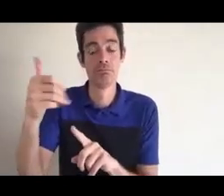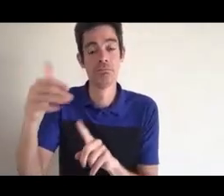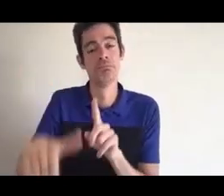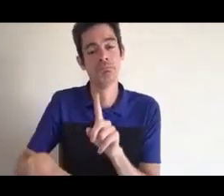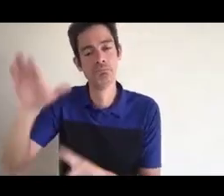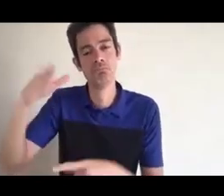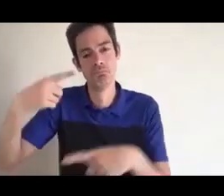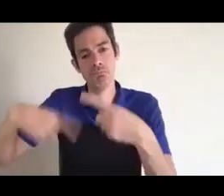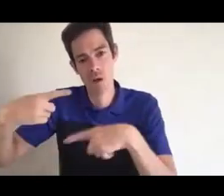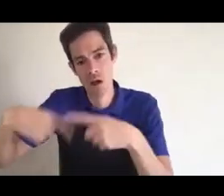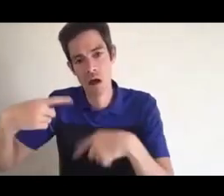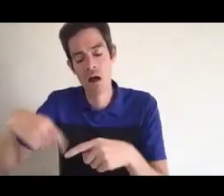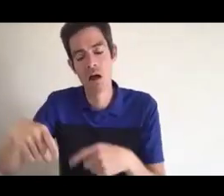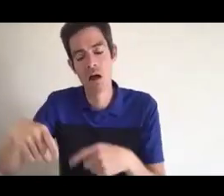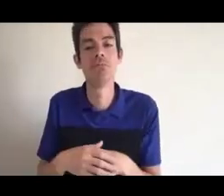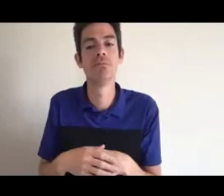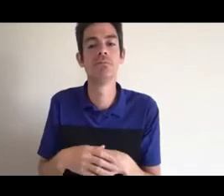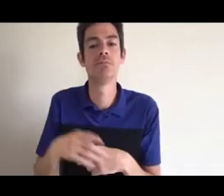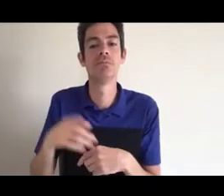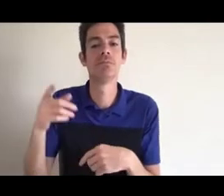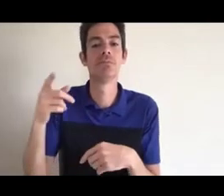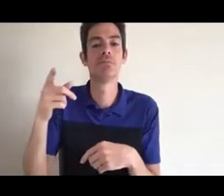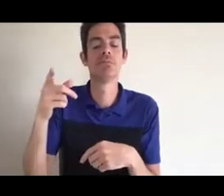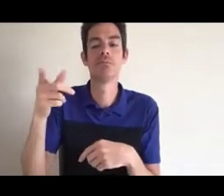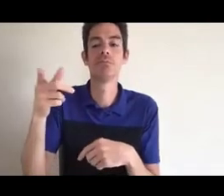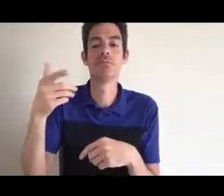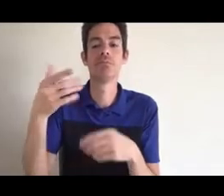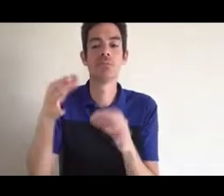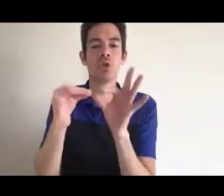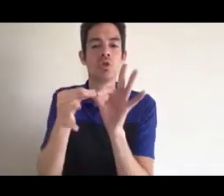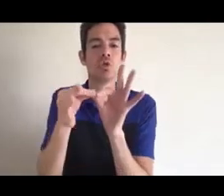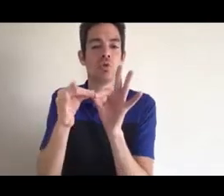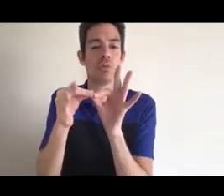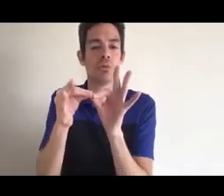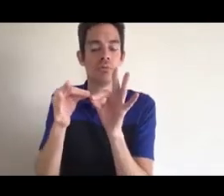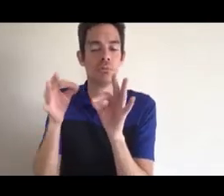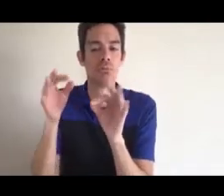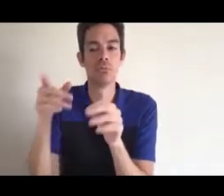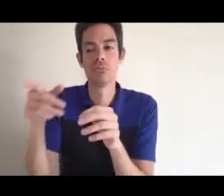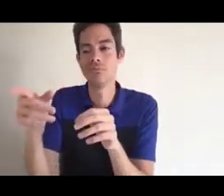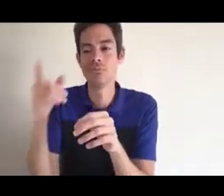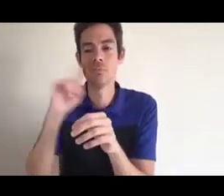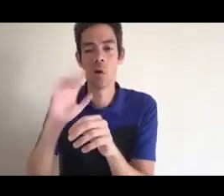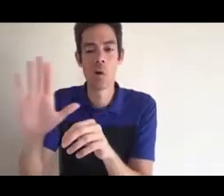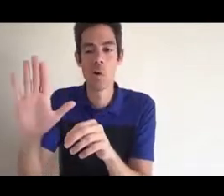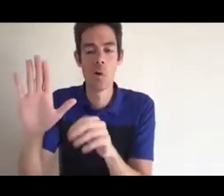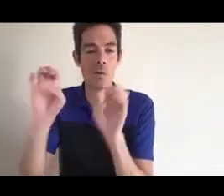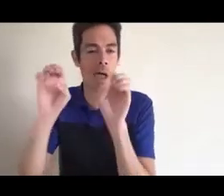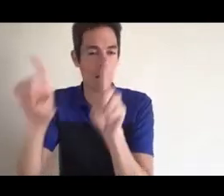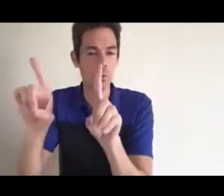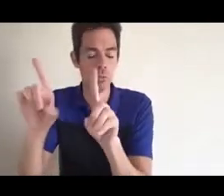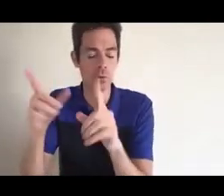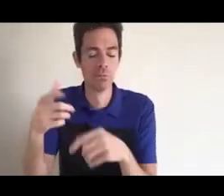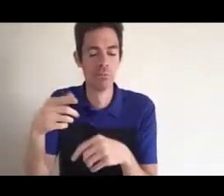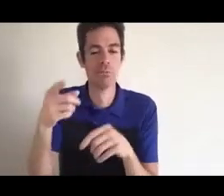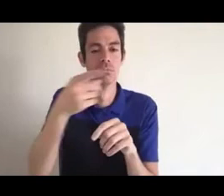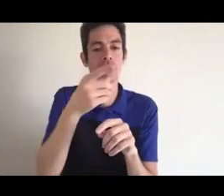talking about feelings growing up and how they learn to sign growing up, and an